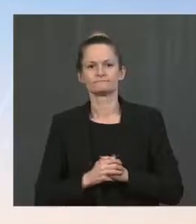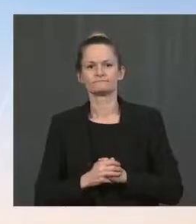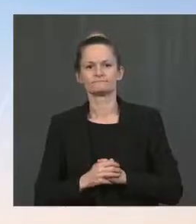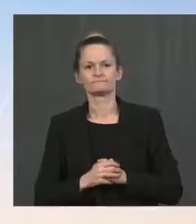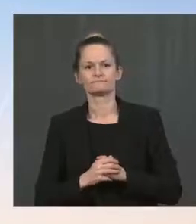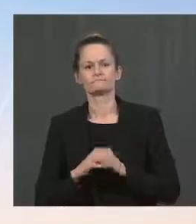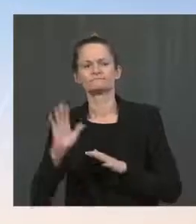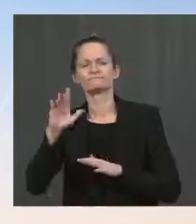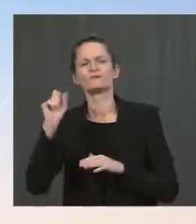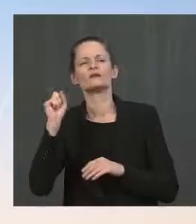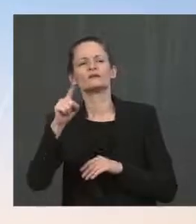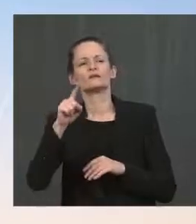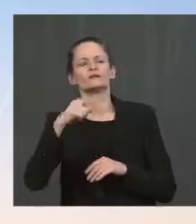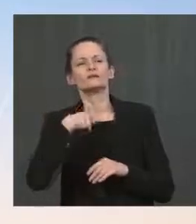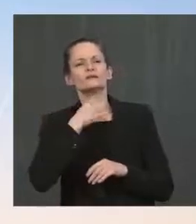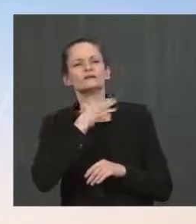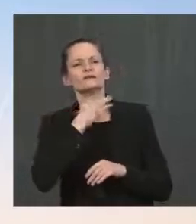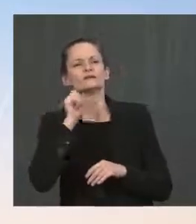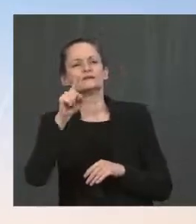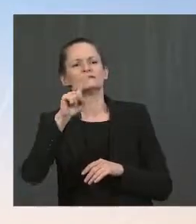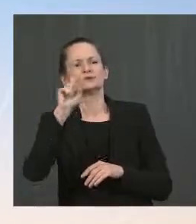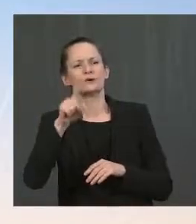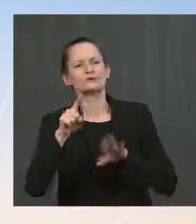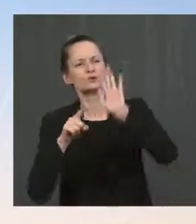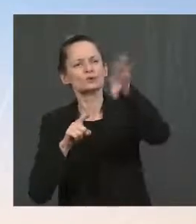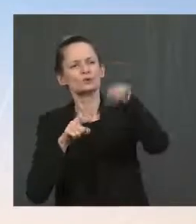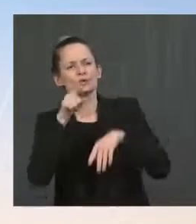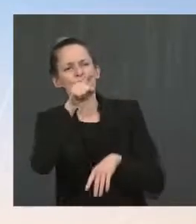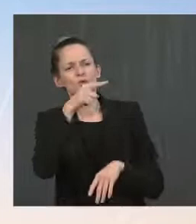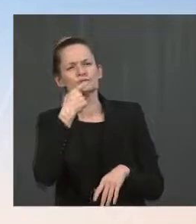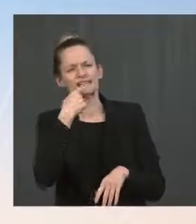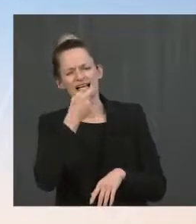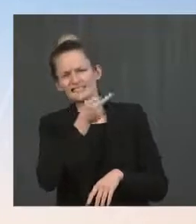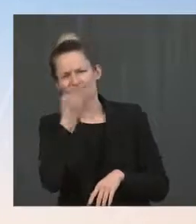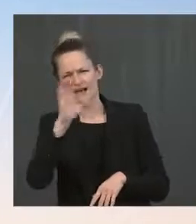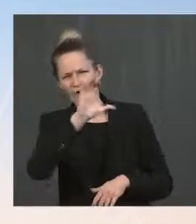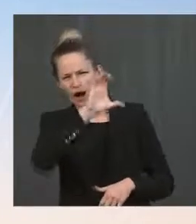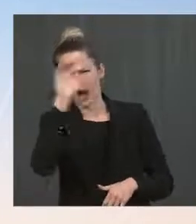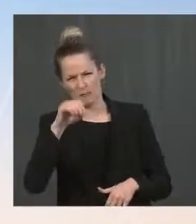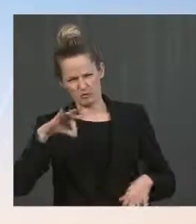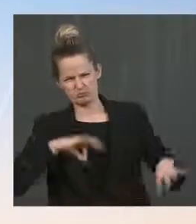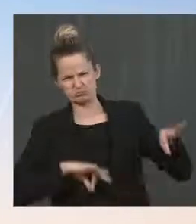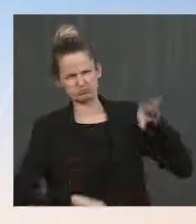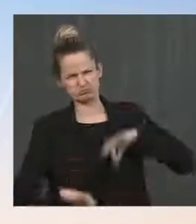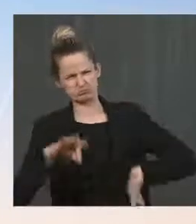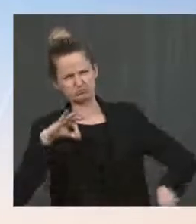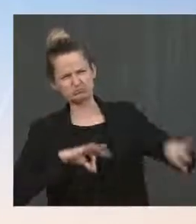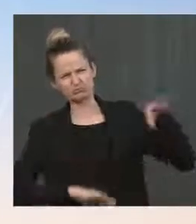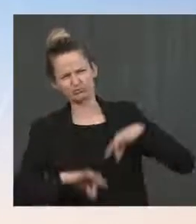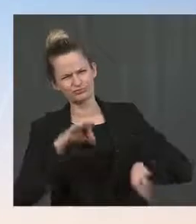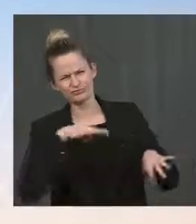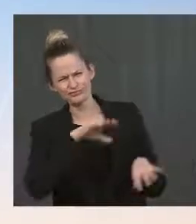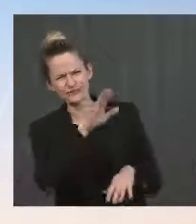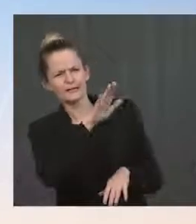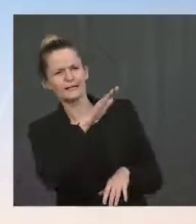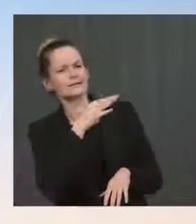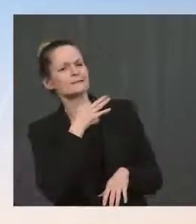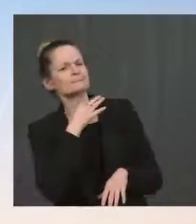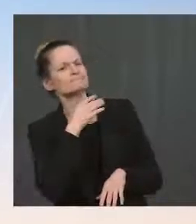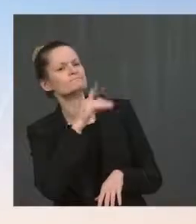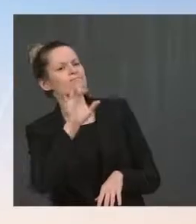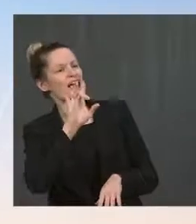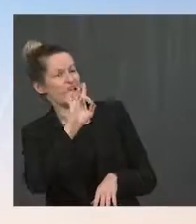this pandemic profiteering that you mentioned? You said there are up to 85% of the market is controlled by the top